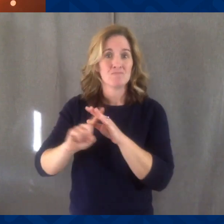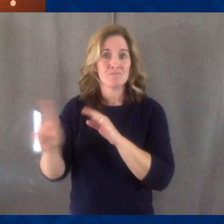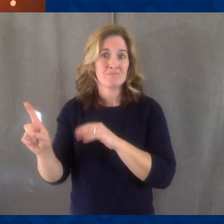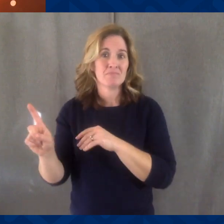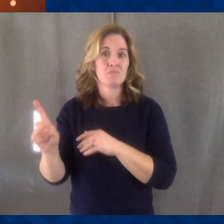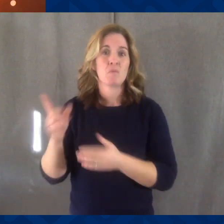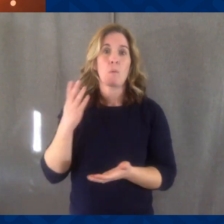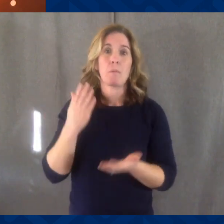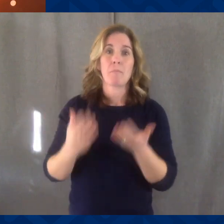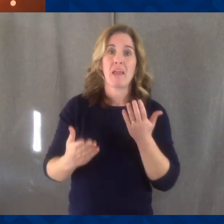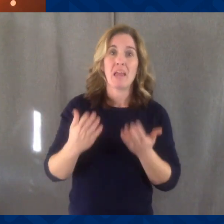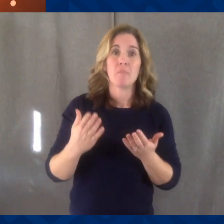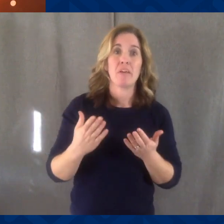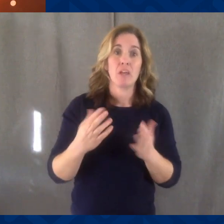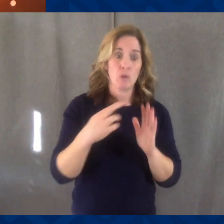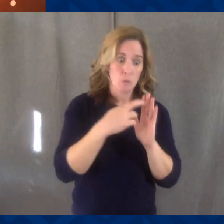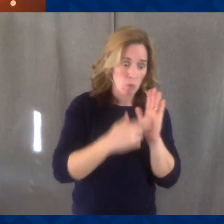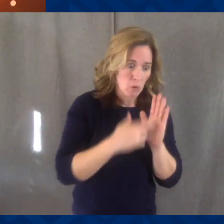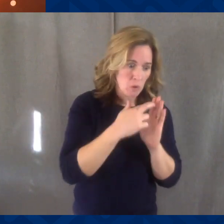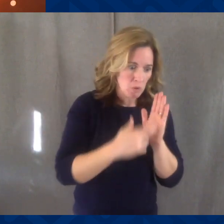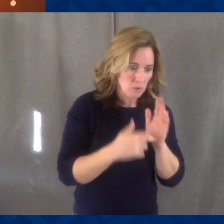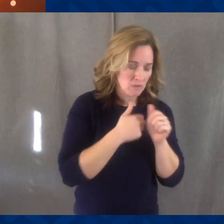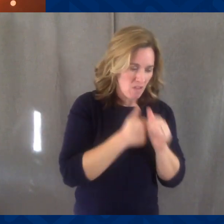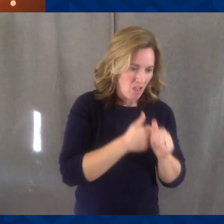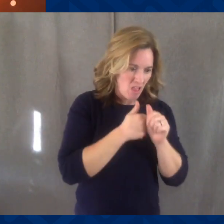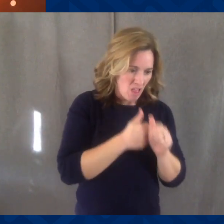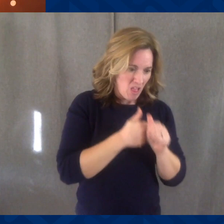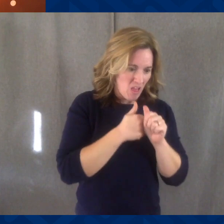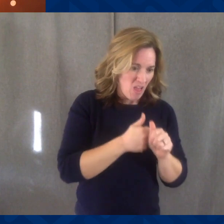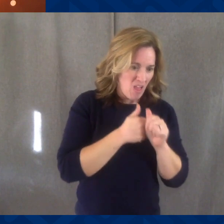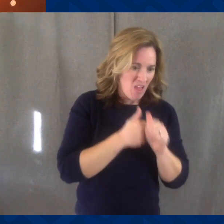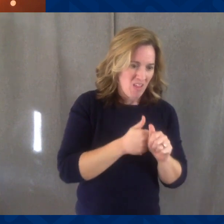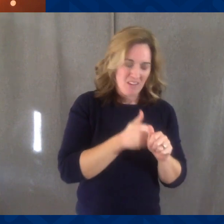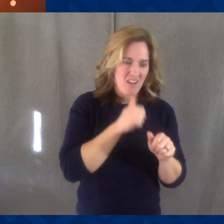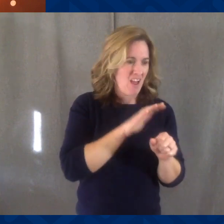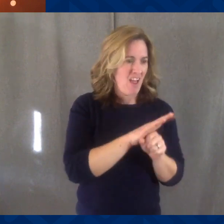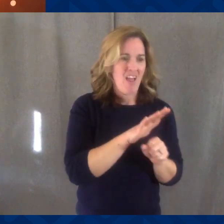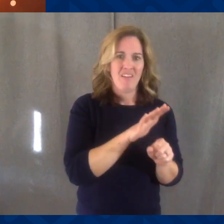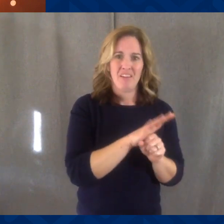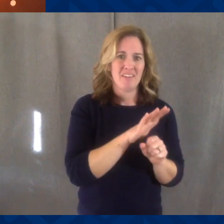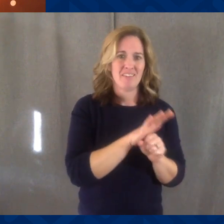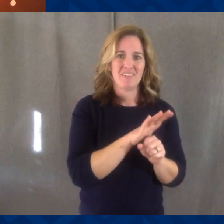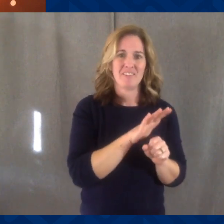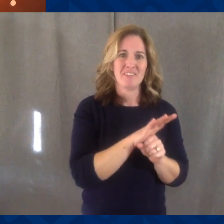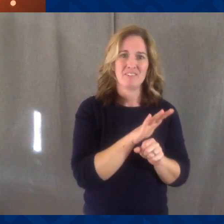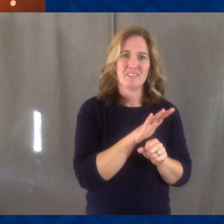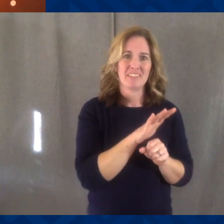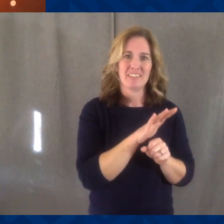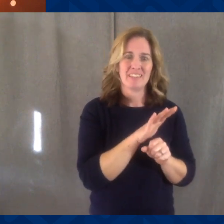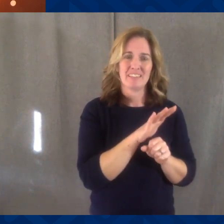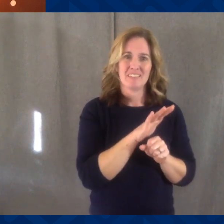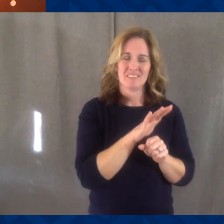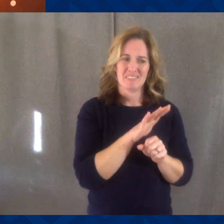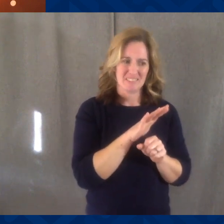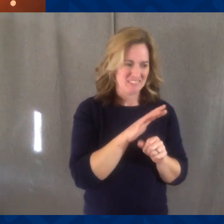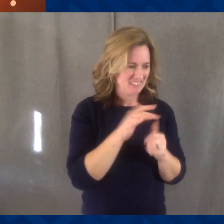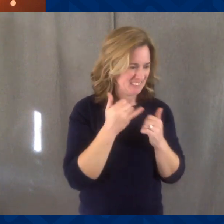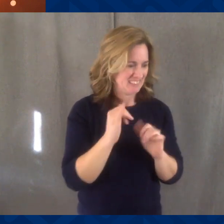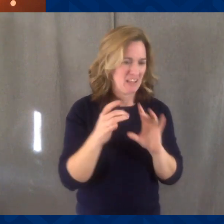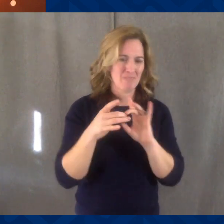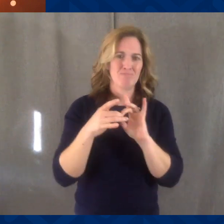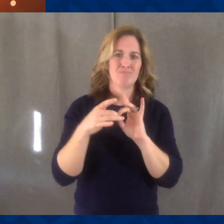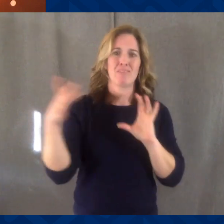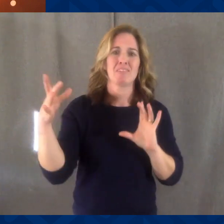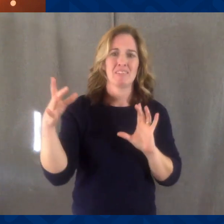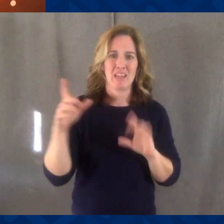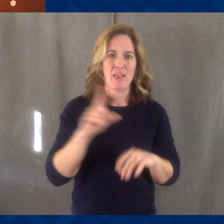Shane was saying, you've been following all the rules, but you've realized that you're utterly disconnected from the